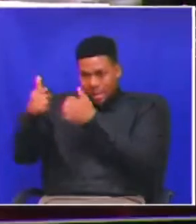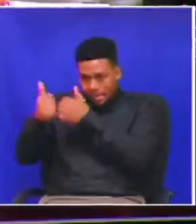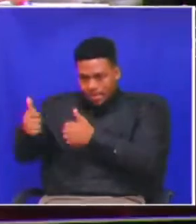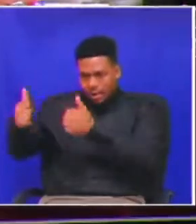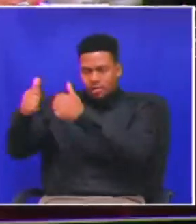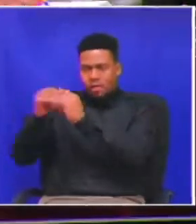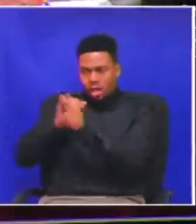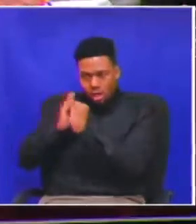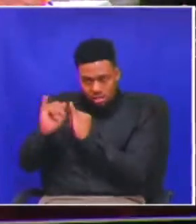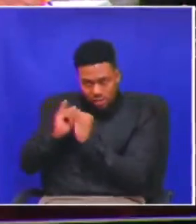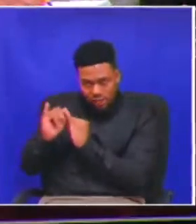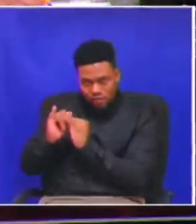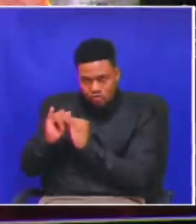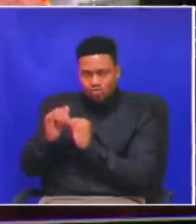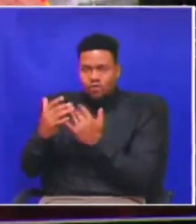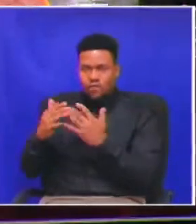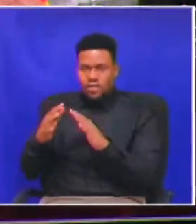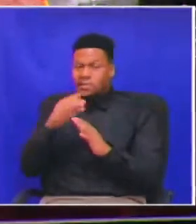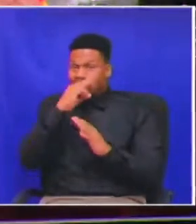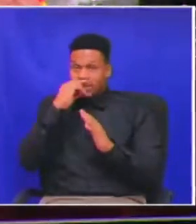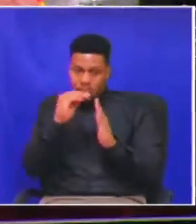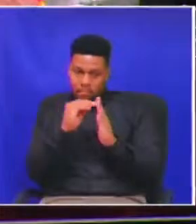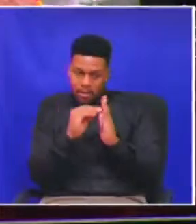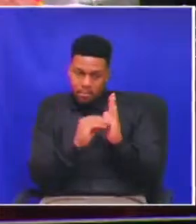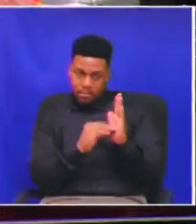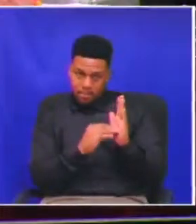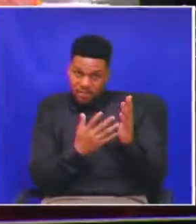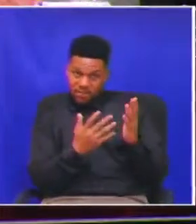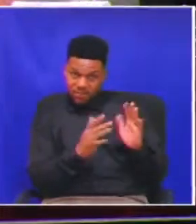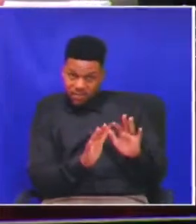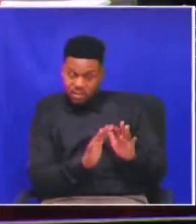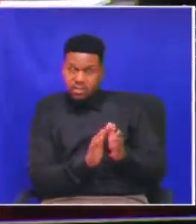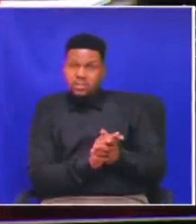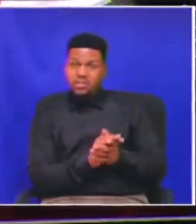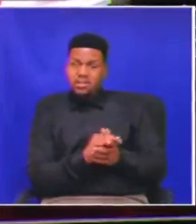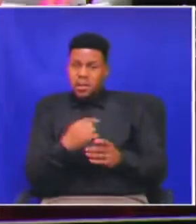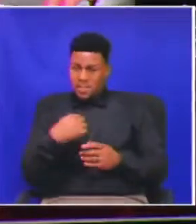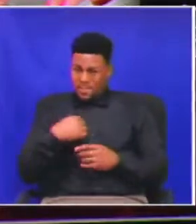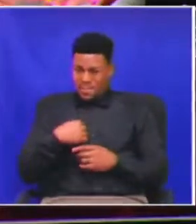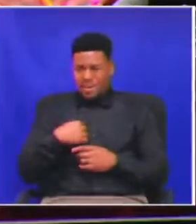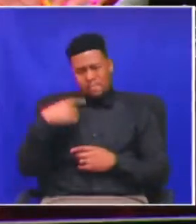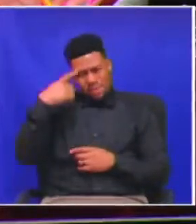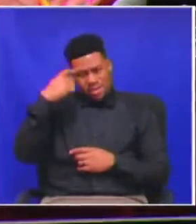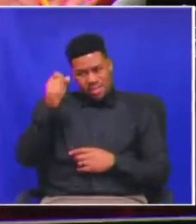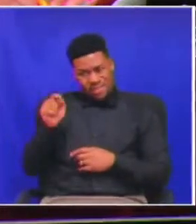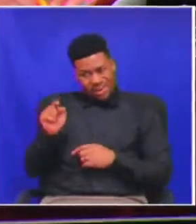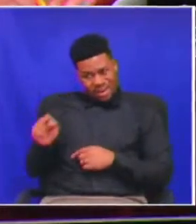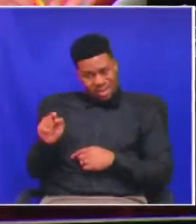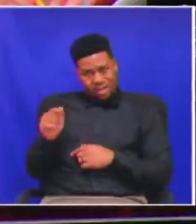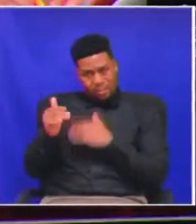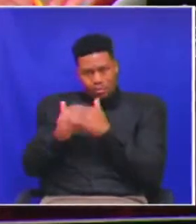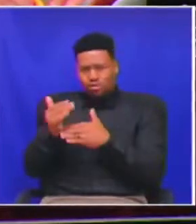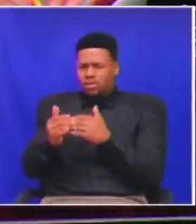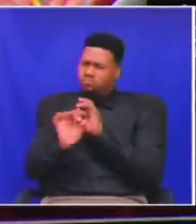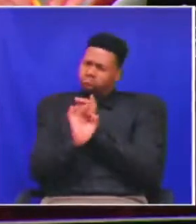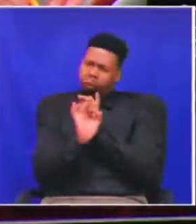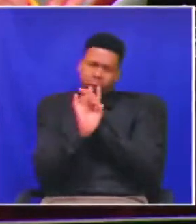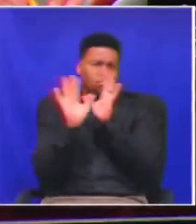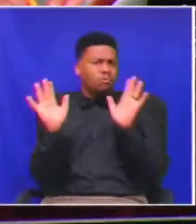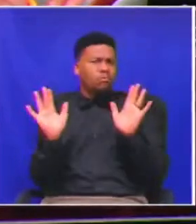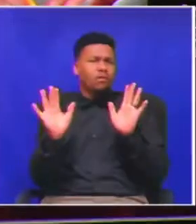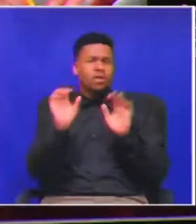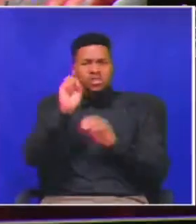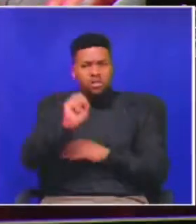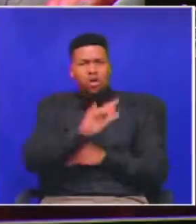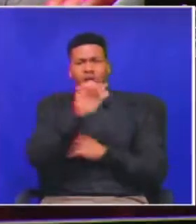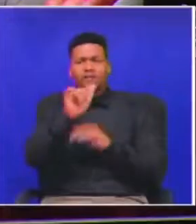shortlisted. And that, in my view, adds to the transparency that South Africans want to see. They want